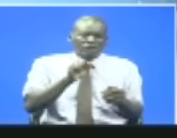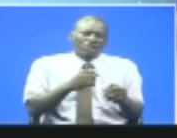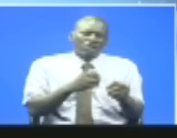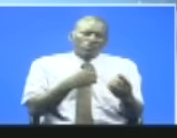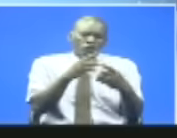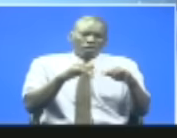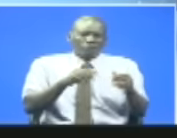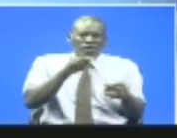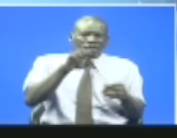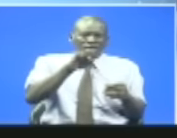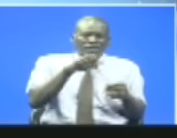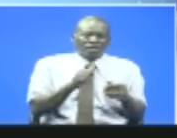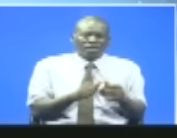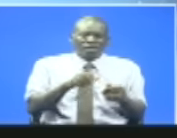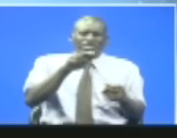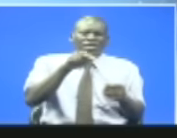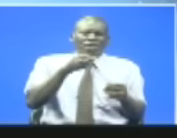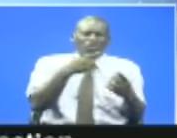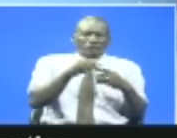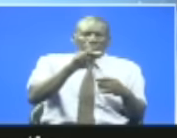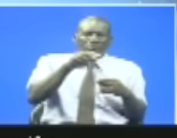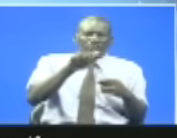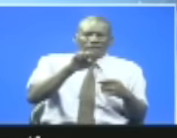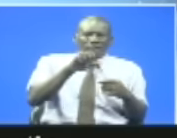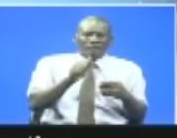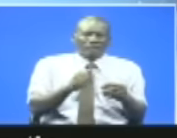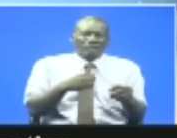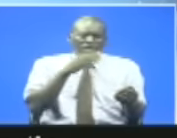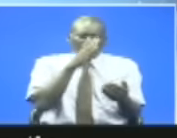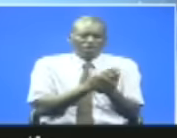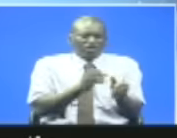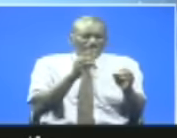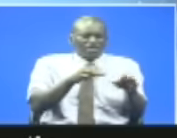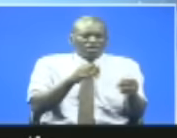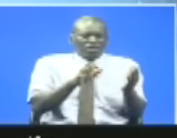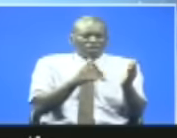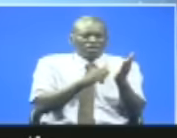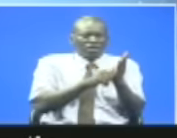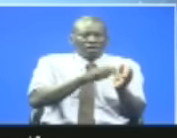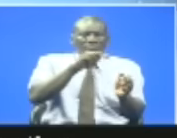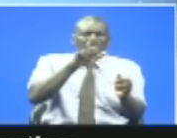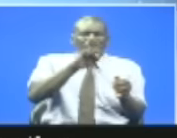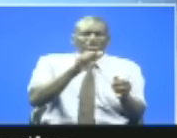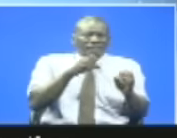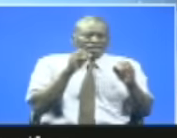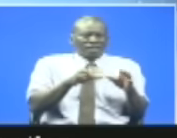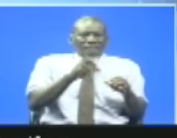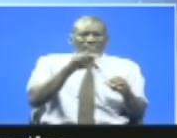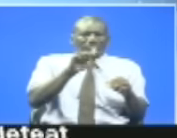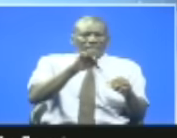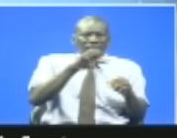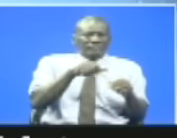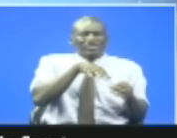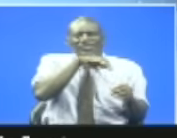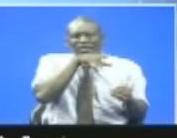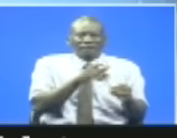to... It's NASA. No, not NASA. By the way, I don't believe there's anything called NASA. This is Raila Odinga? Yeah. So